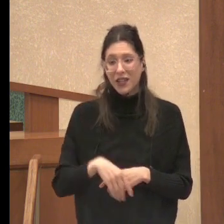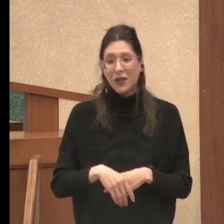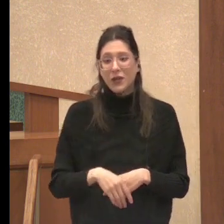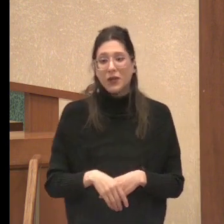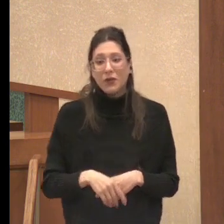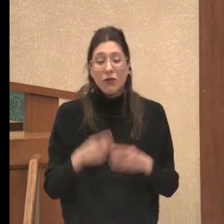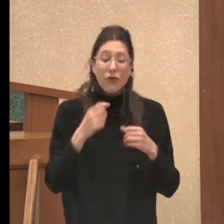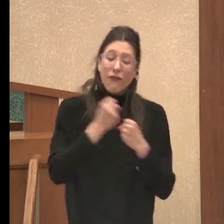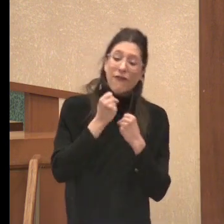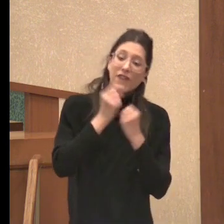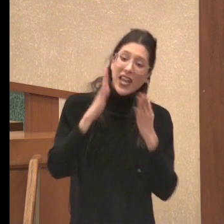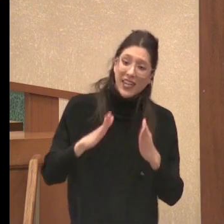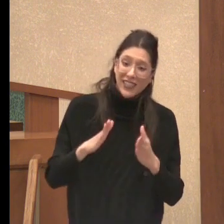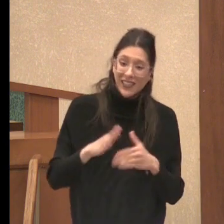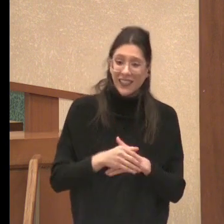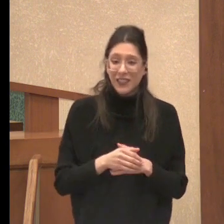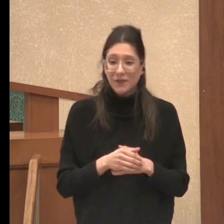coaches.